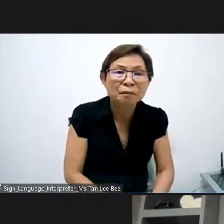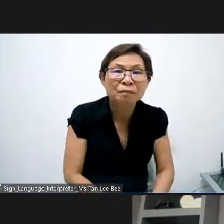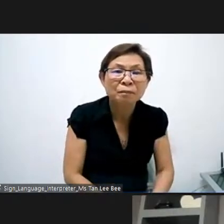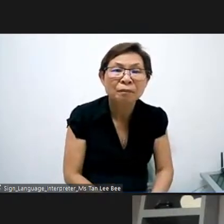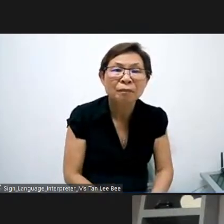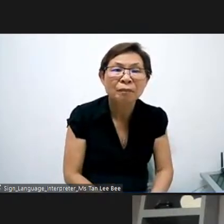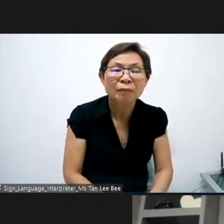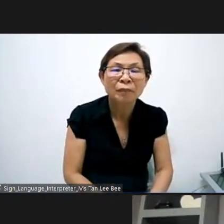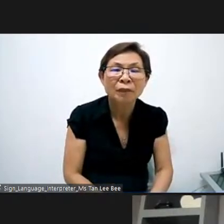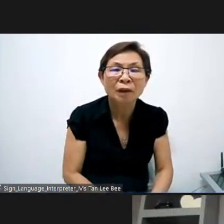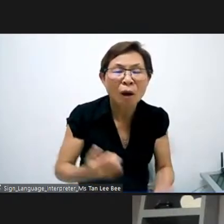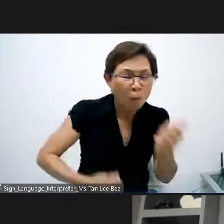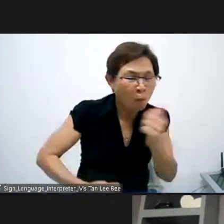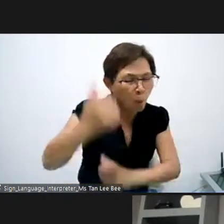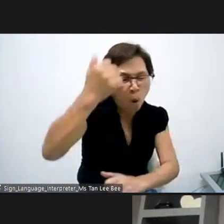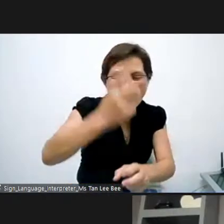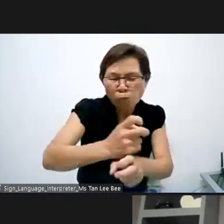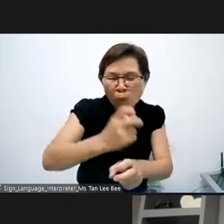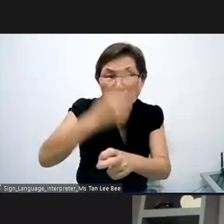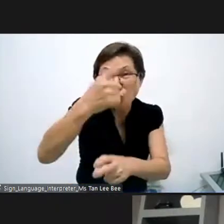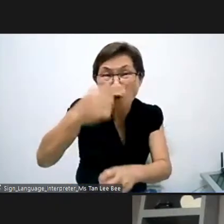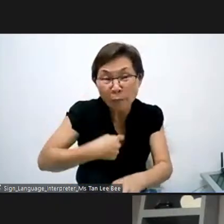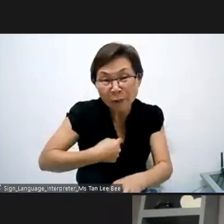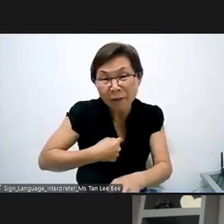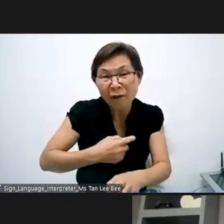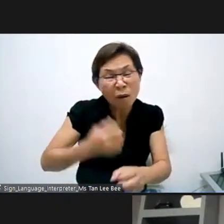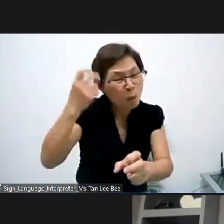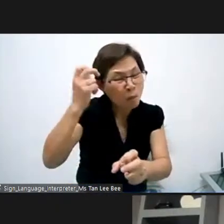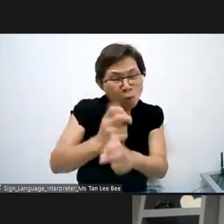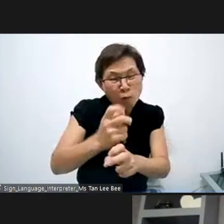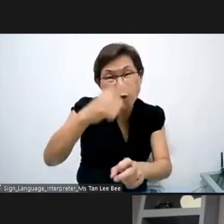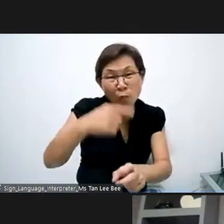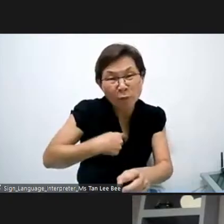For me, the most challenging part is to